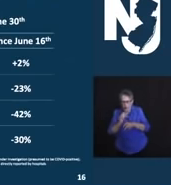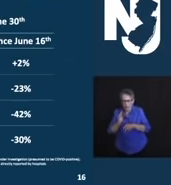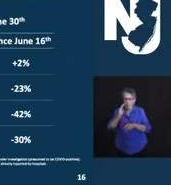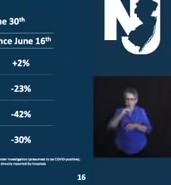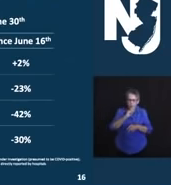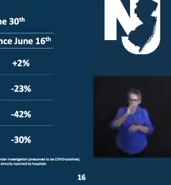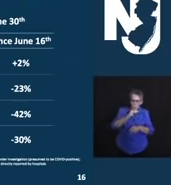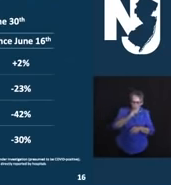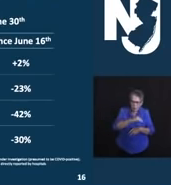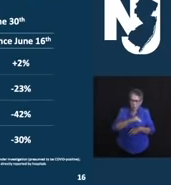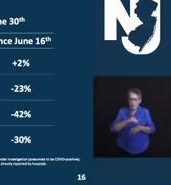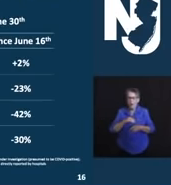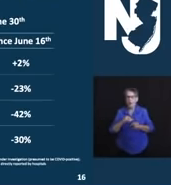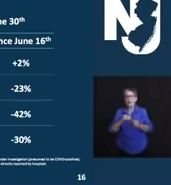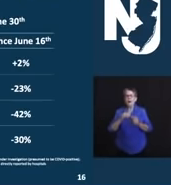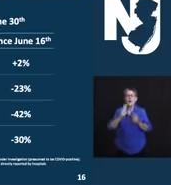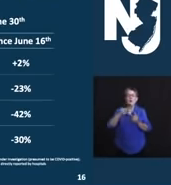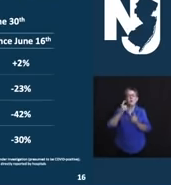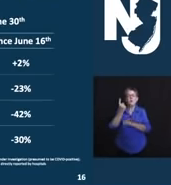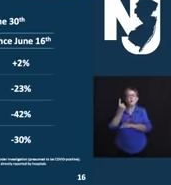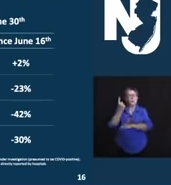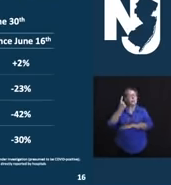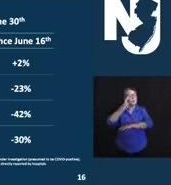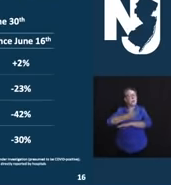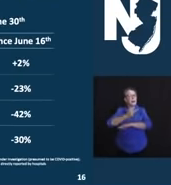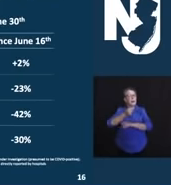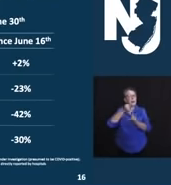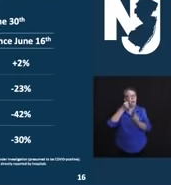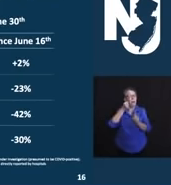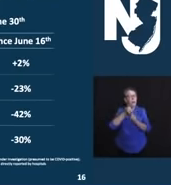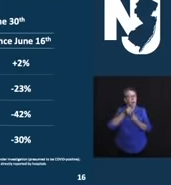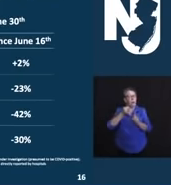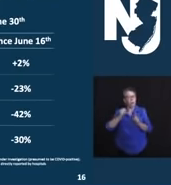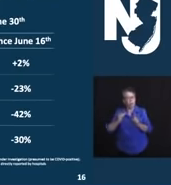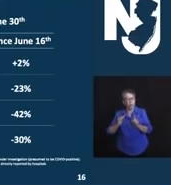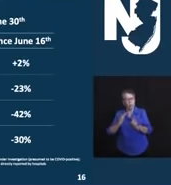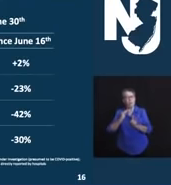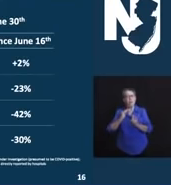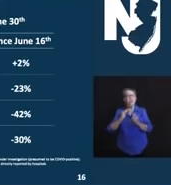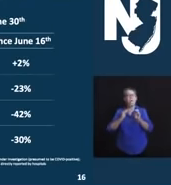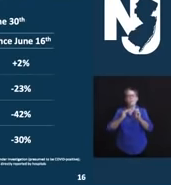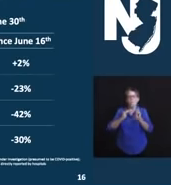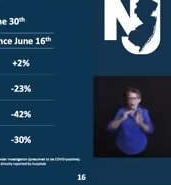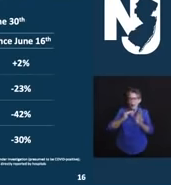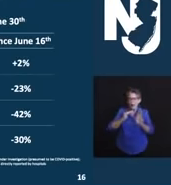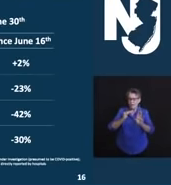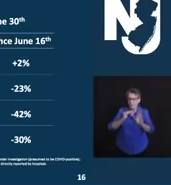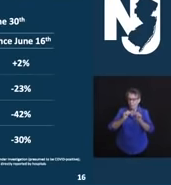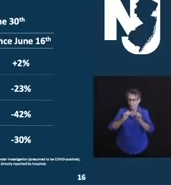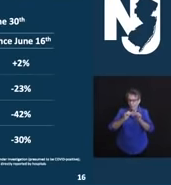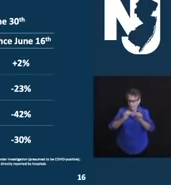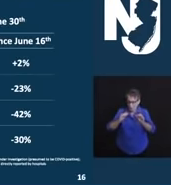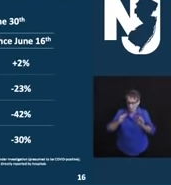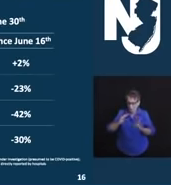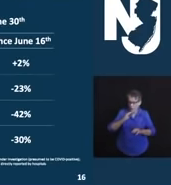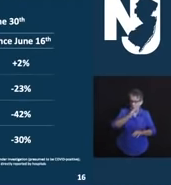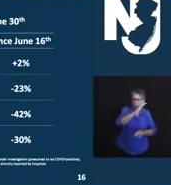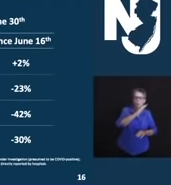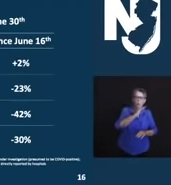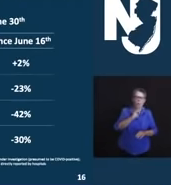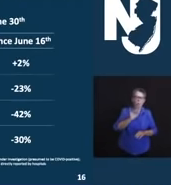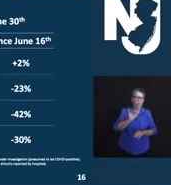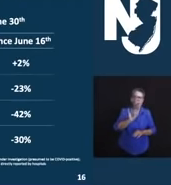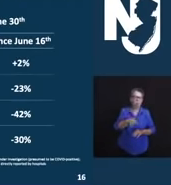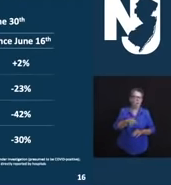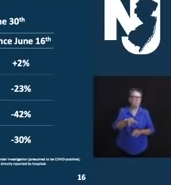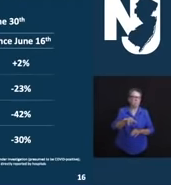into trends. We have absolutely crushed our curves since the peak, and by and large, we have continued to pull them down over the